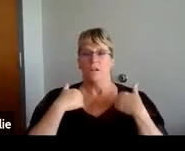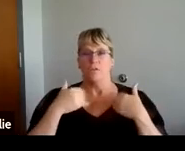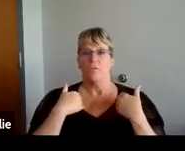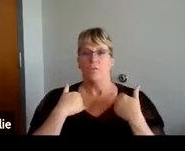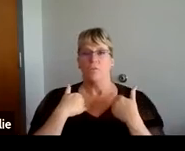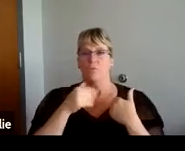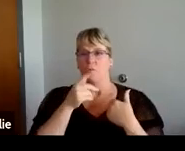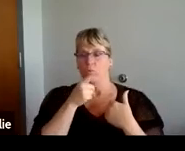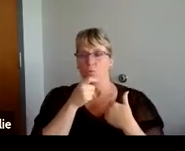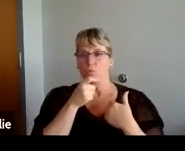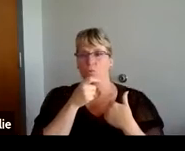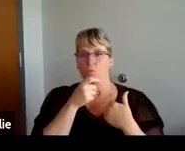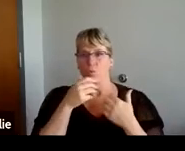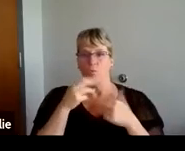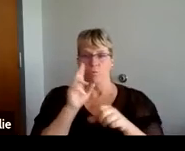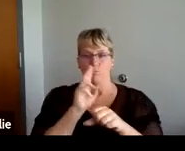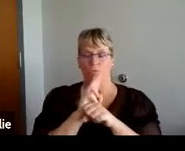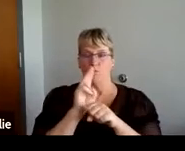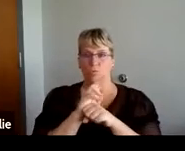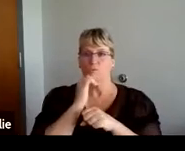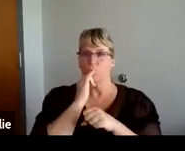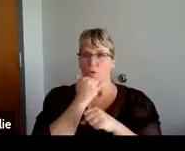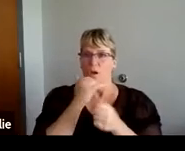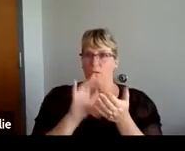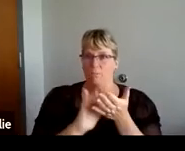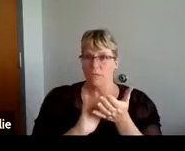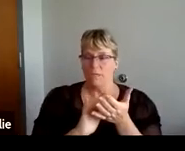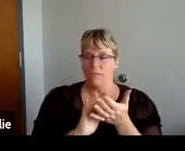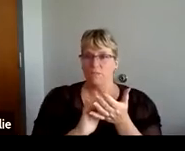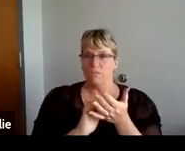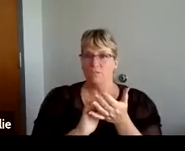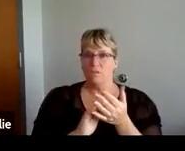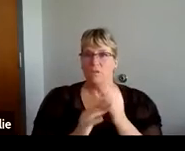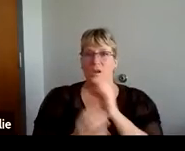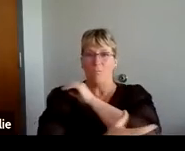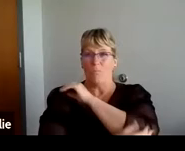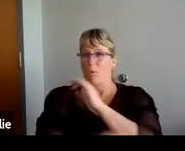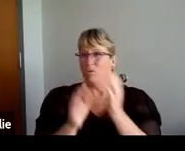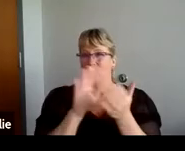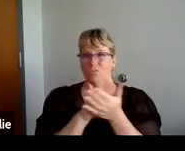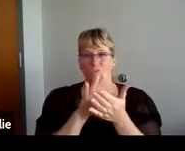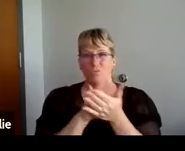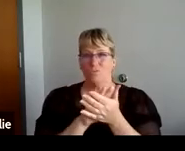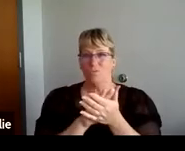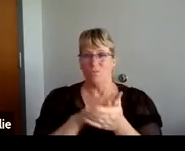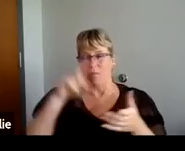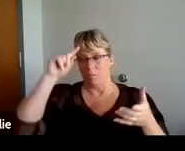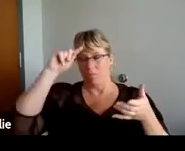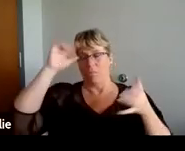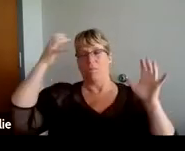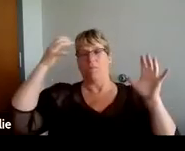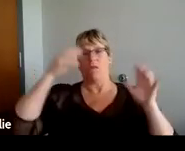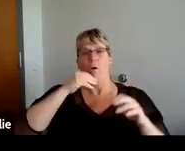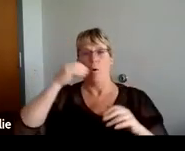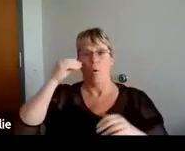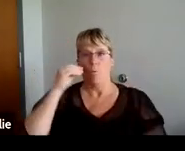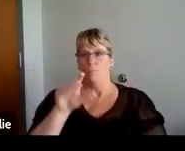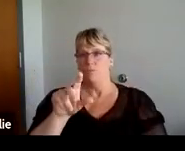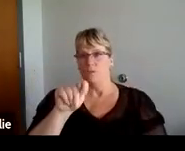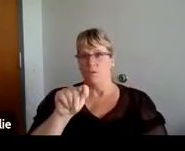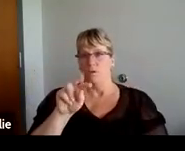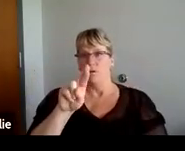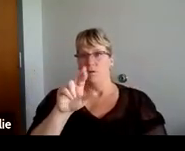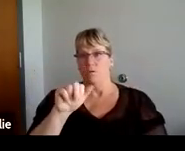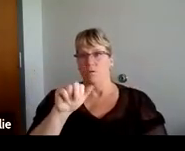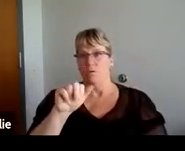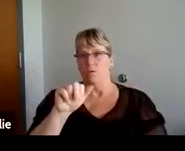into substance use and misuse. At poor school achievement, chaotic homes, trauma. We're going to talk a little bit about trauma in